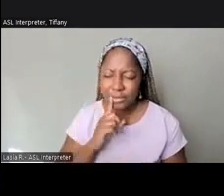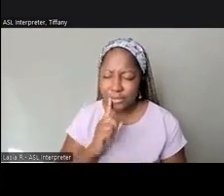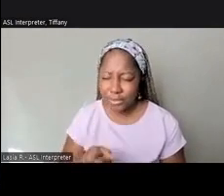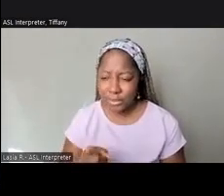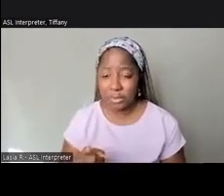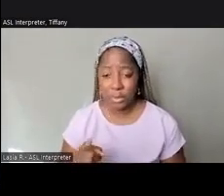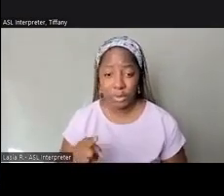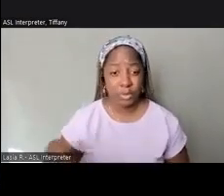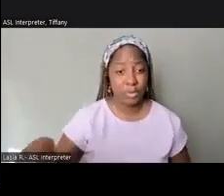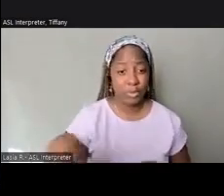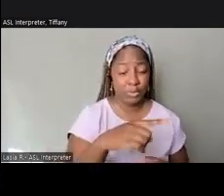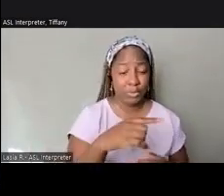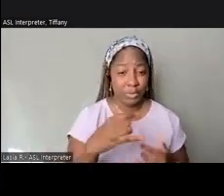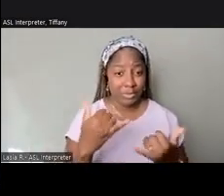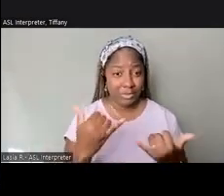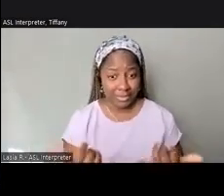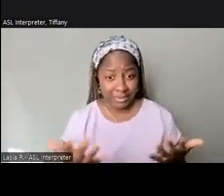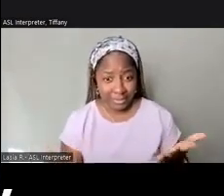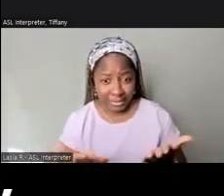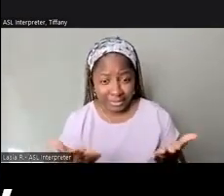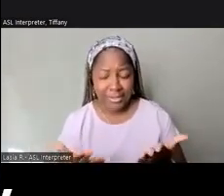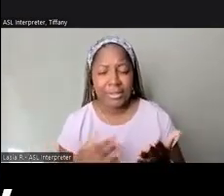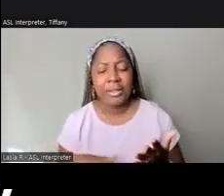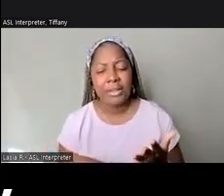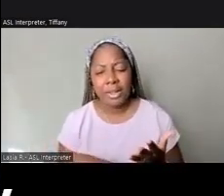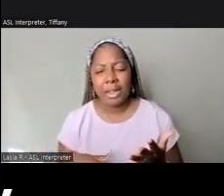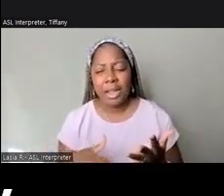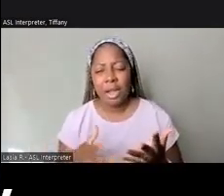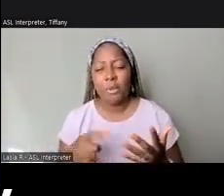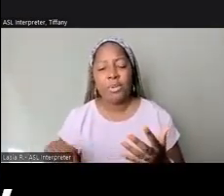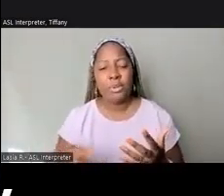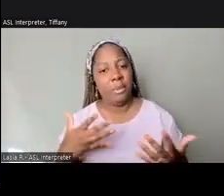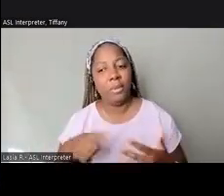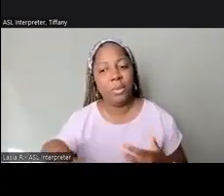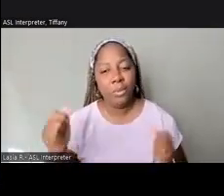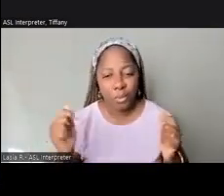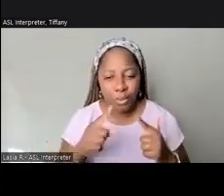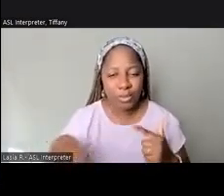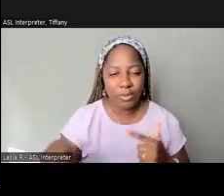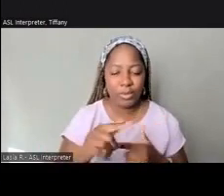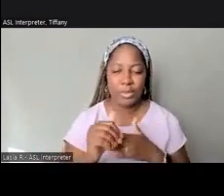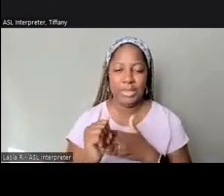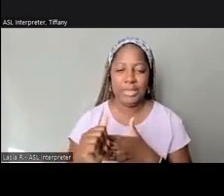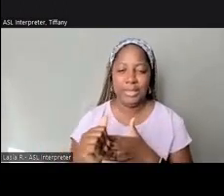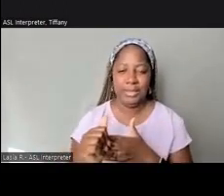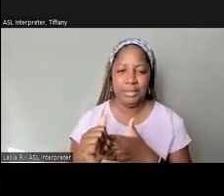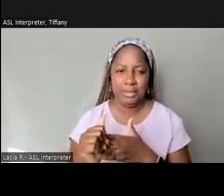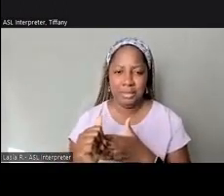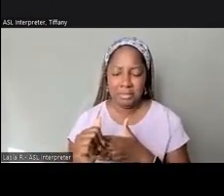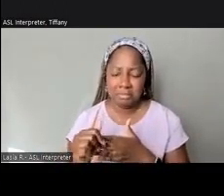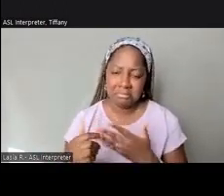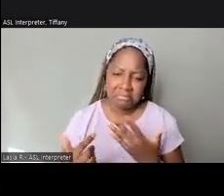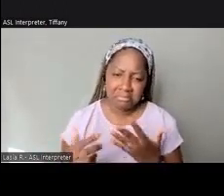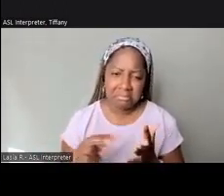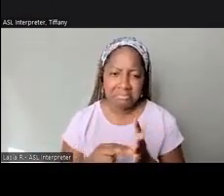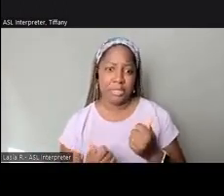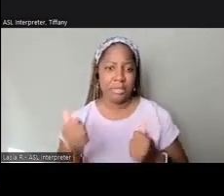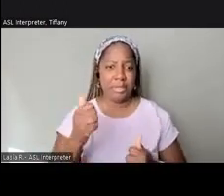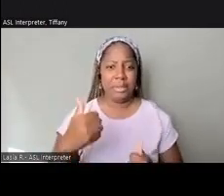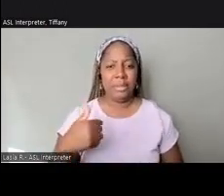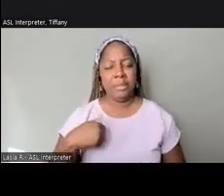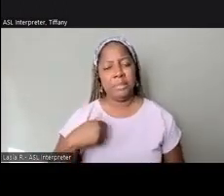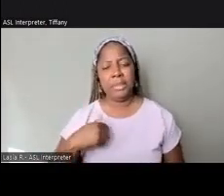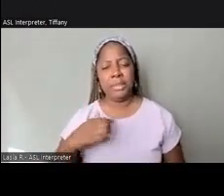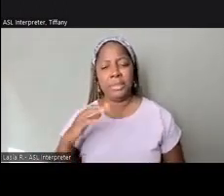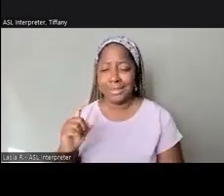all is that you are all leaders, and leading is an activity. You may not be the executive director of your organization, or you may be,